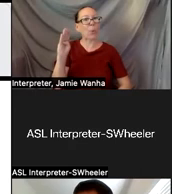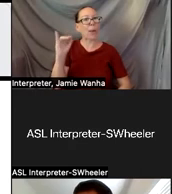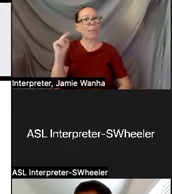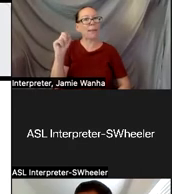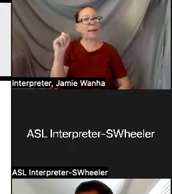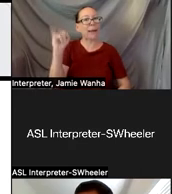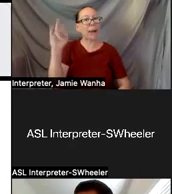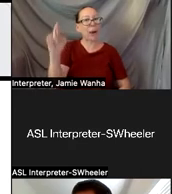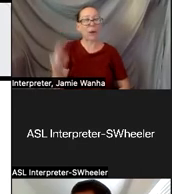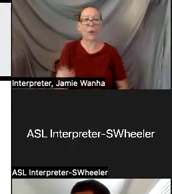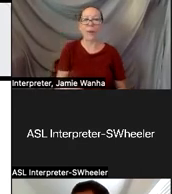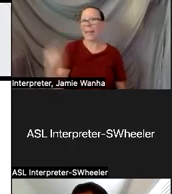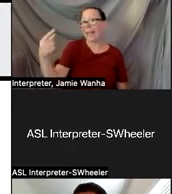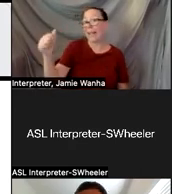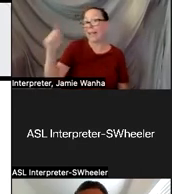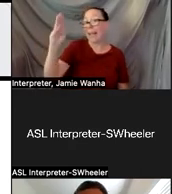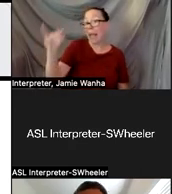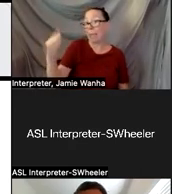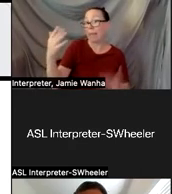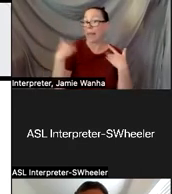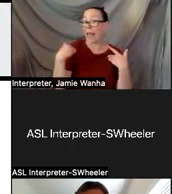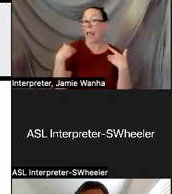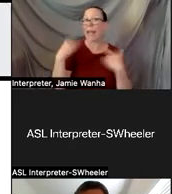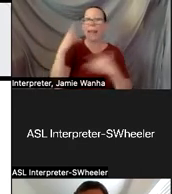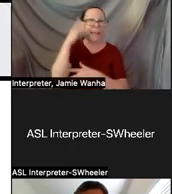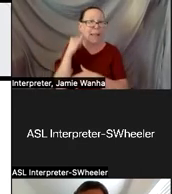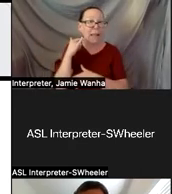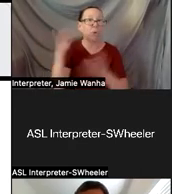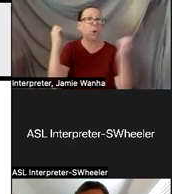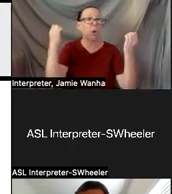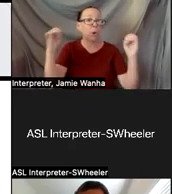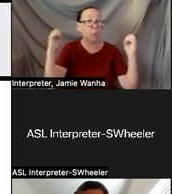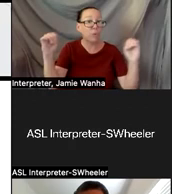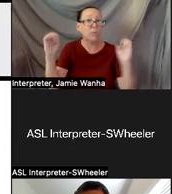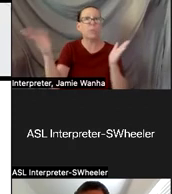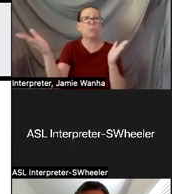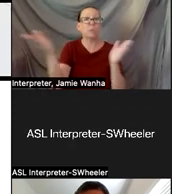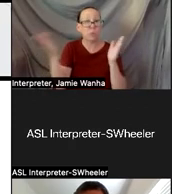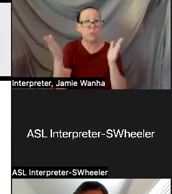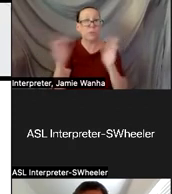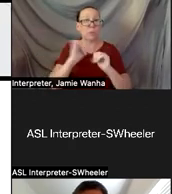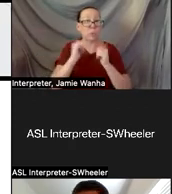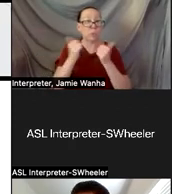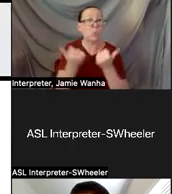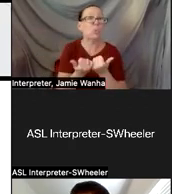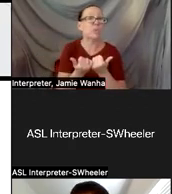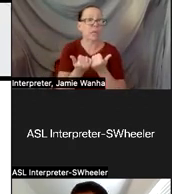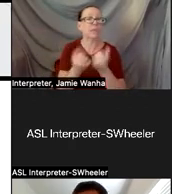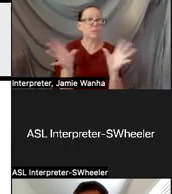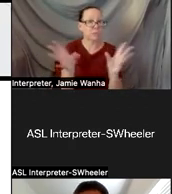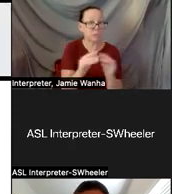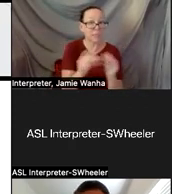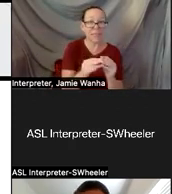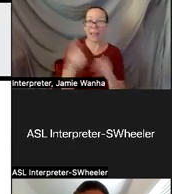convention, California Emergency Services Association, this past May in San Diego. So met a lot of you folks down there.